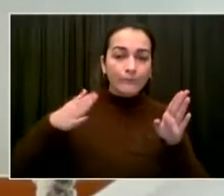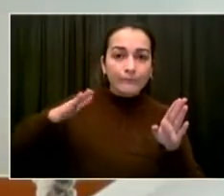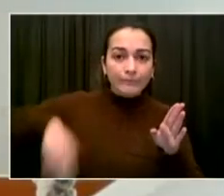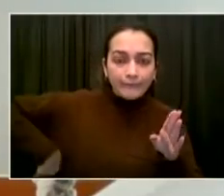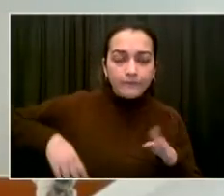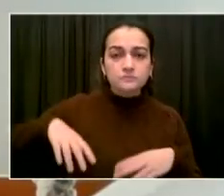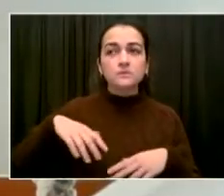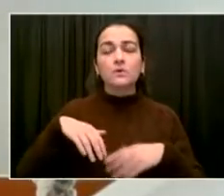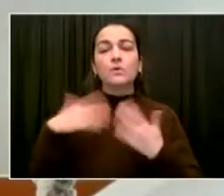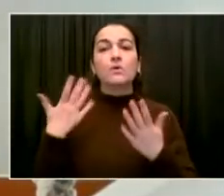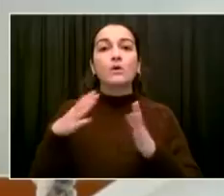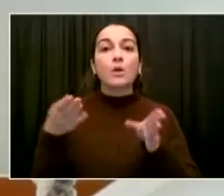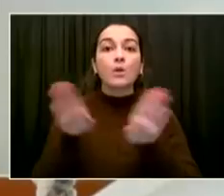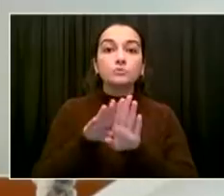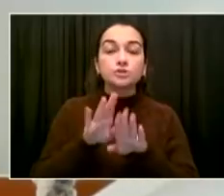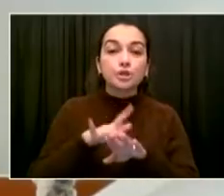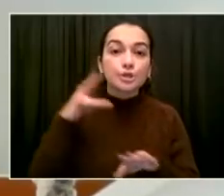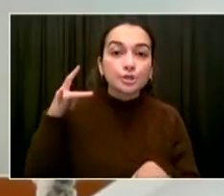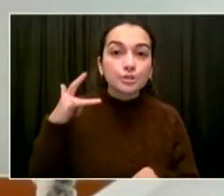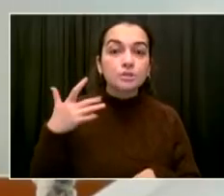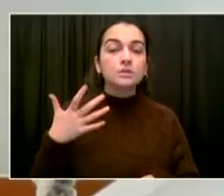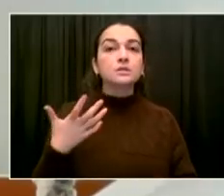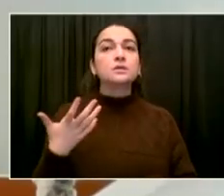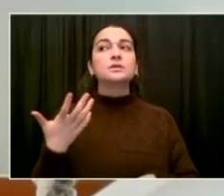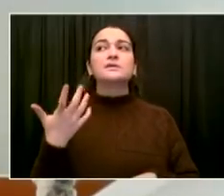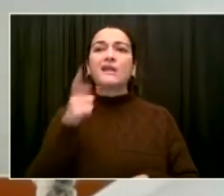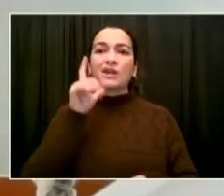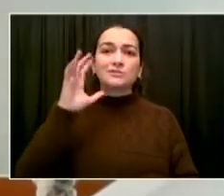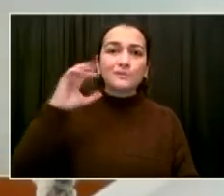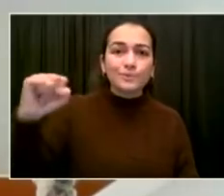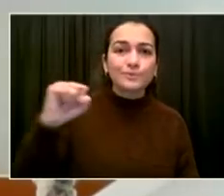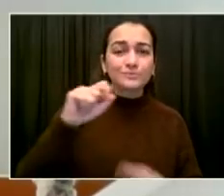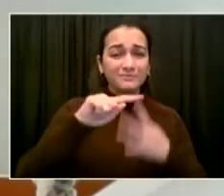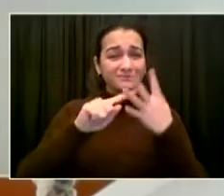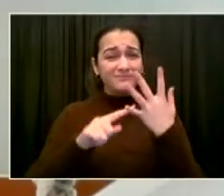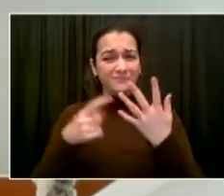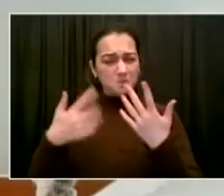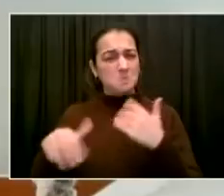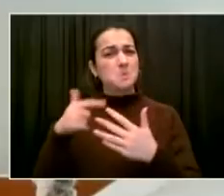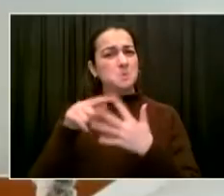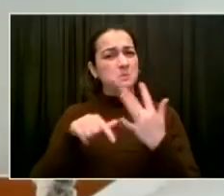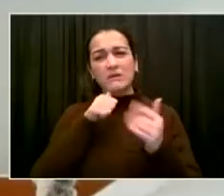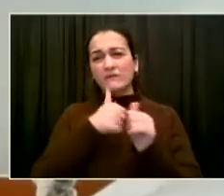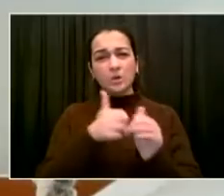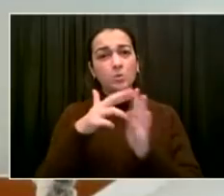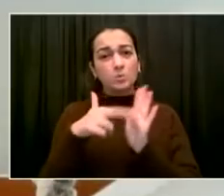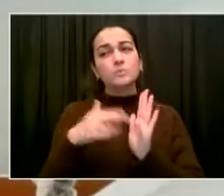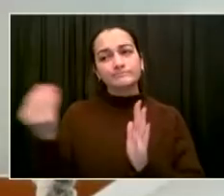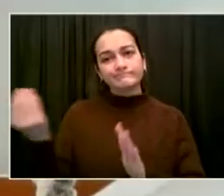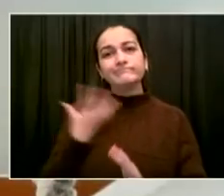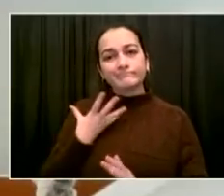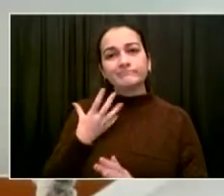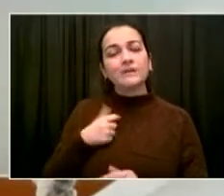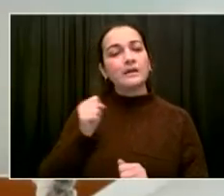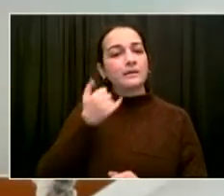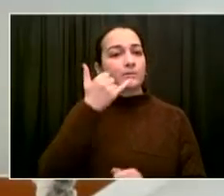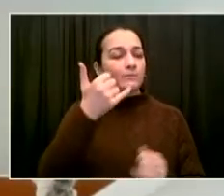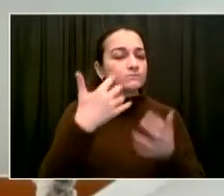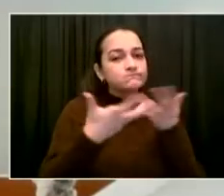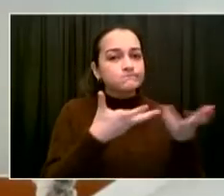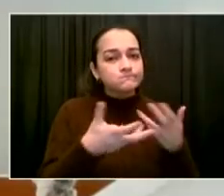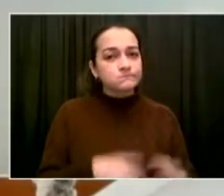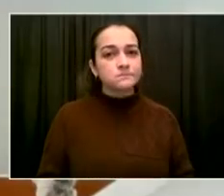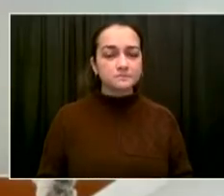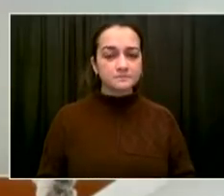know. At my sites, at my T2 sites, we operate them through health and hospitals. Same thing for our hospitals, same thing for our Gotham Community